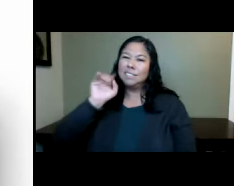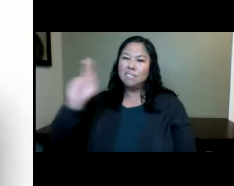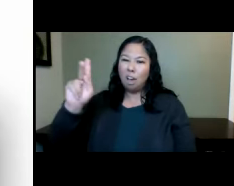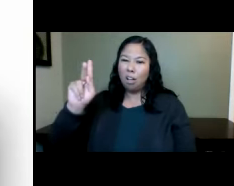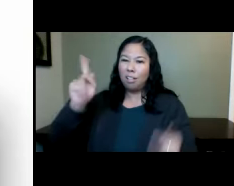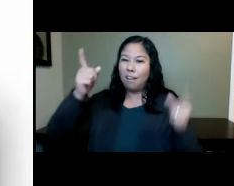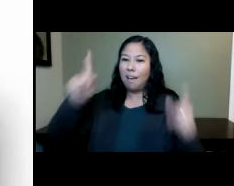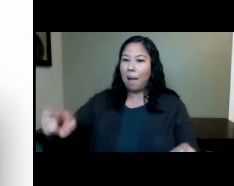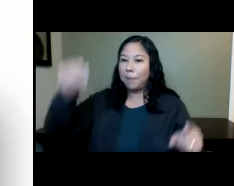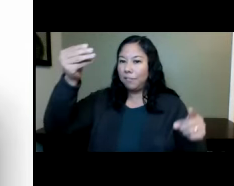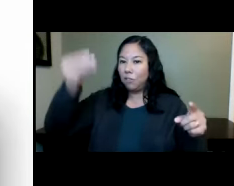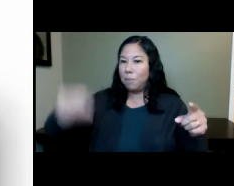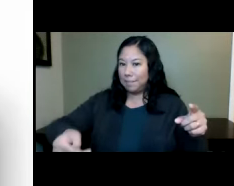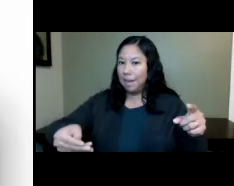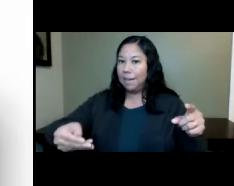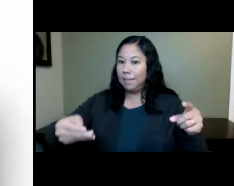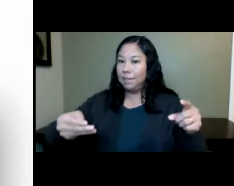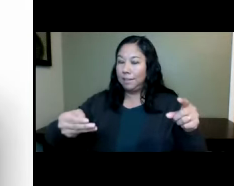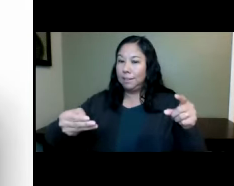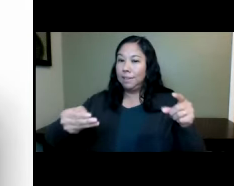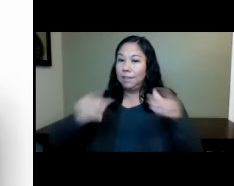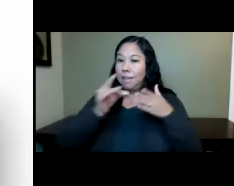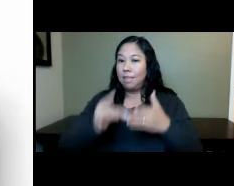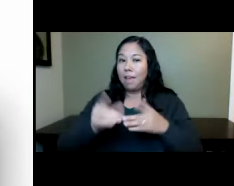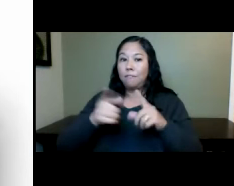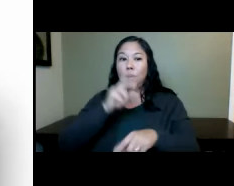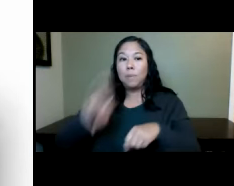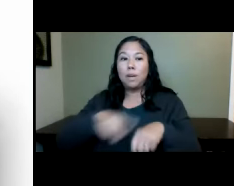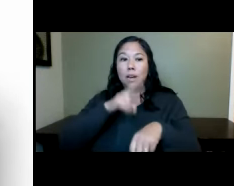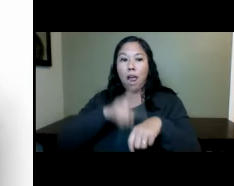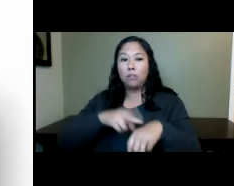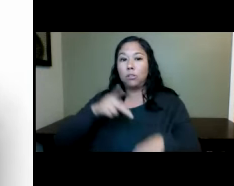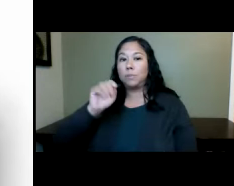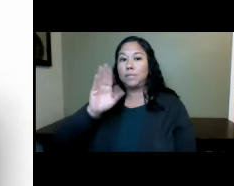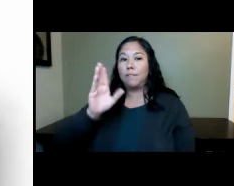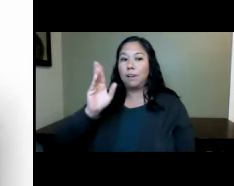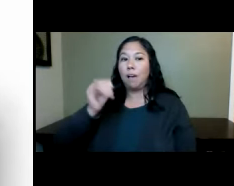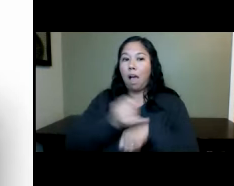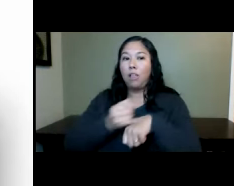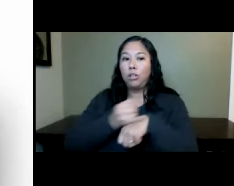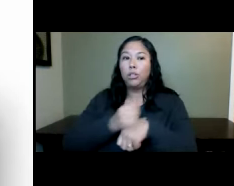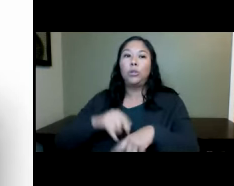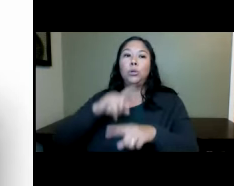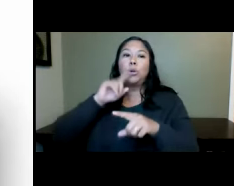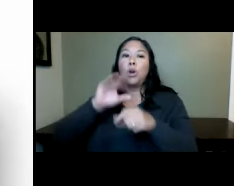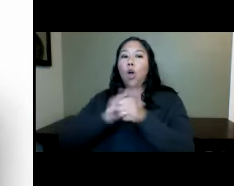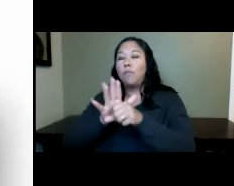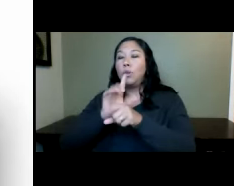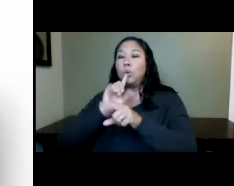Monday. And that is also led by the National Pacific Islander COVID-19 response team, which the